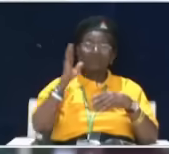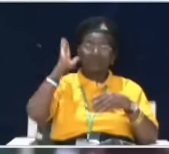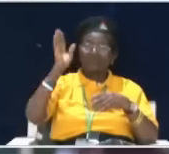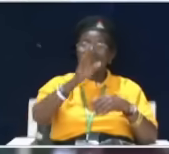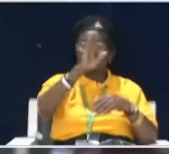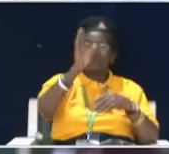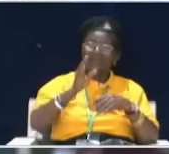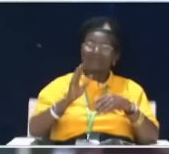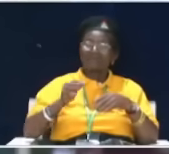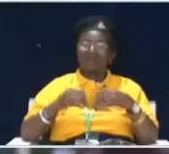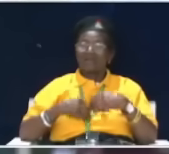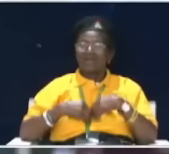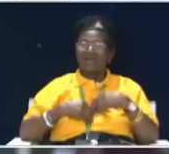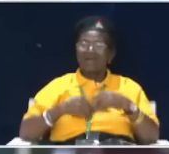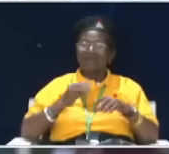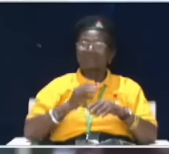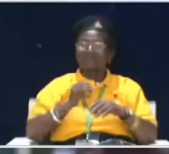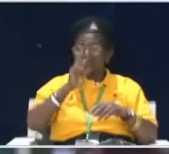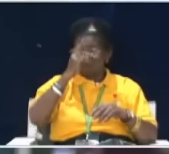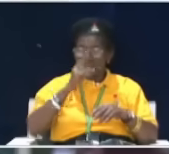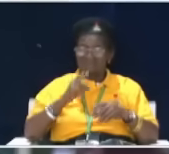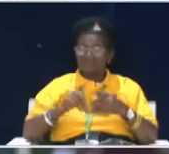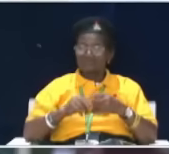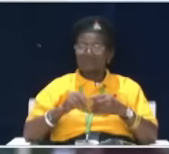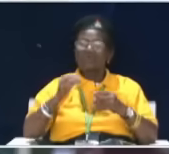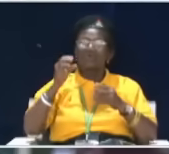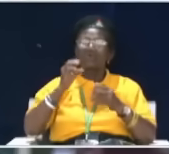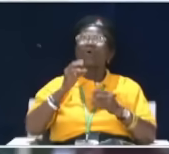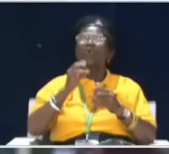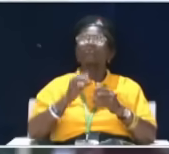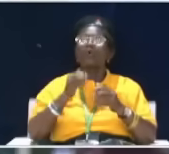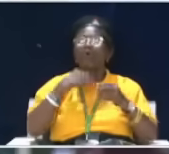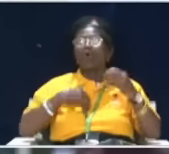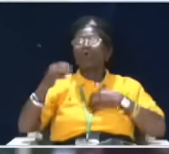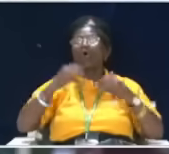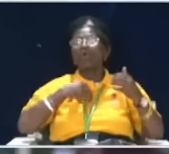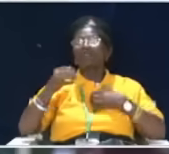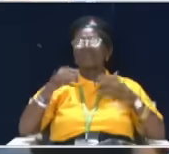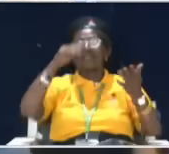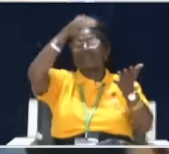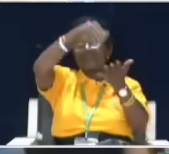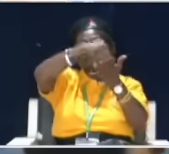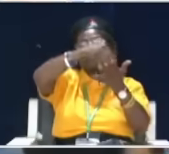never have cause to complain again.